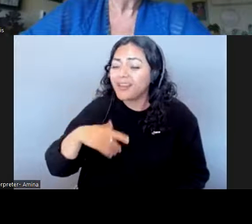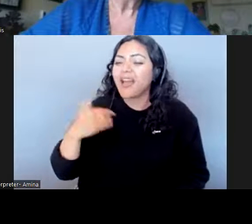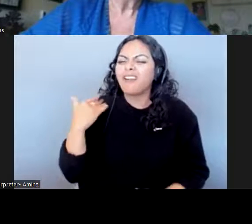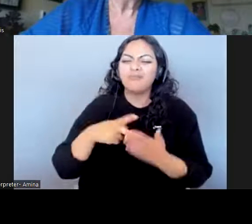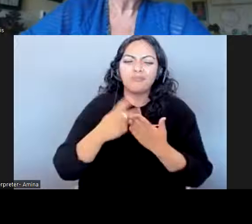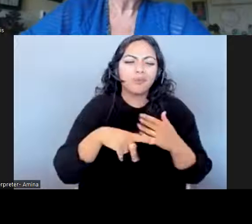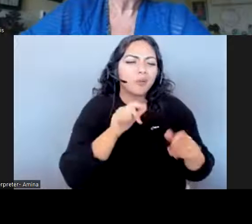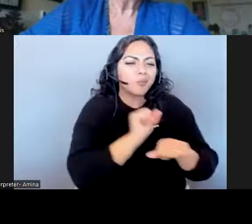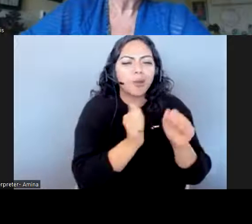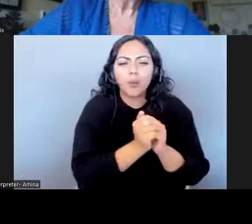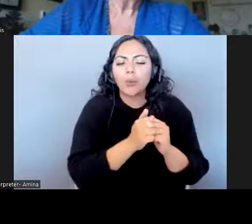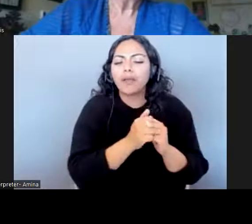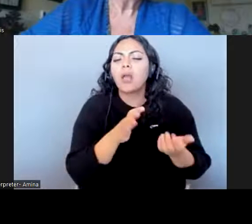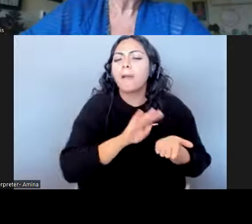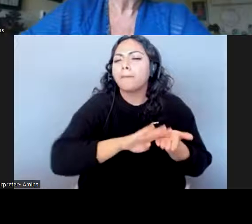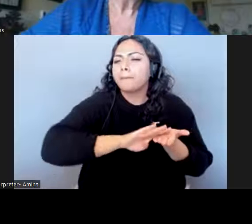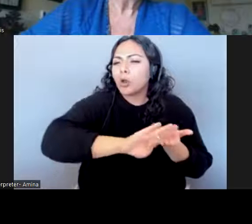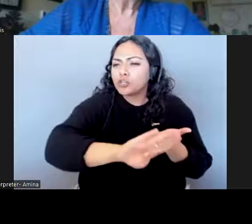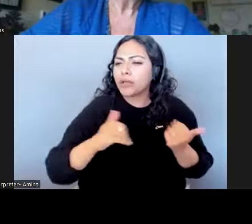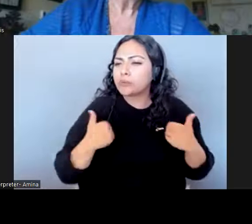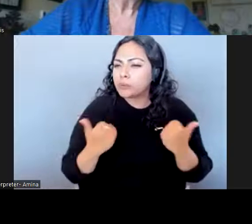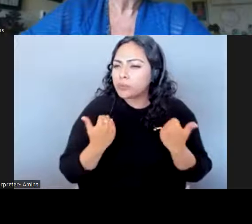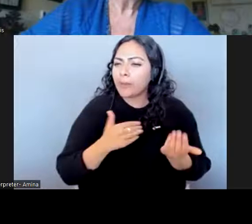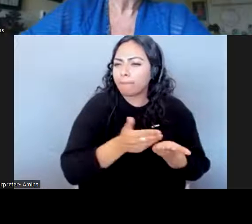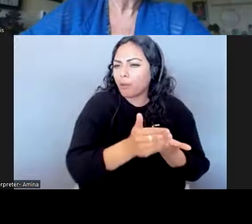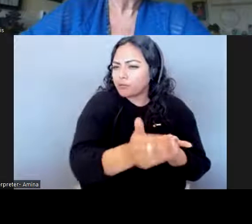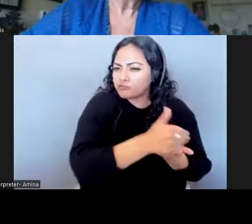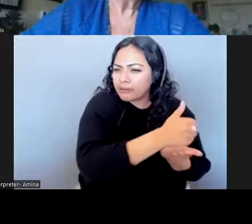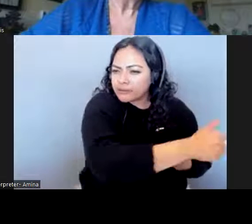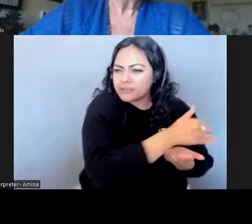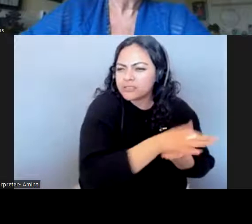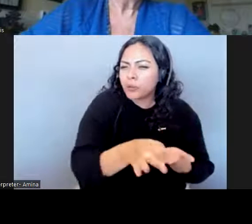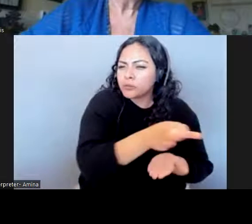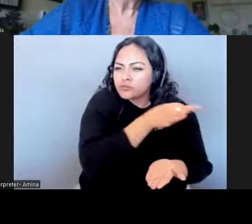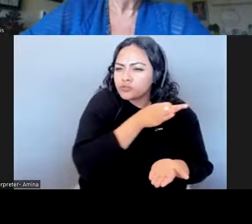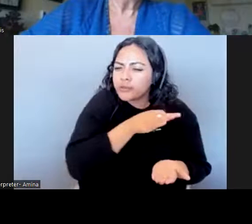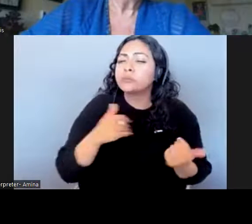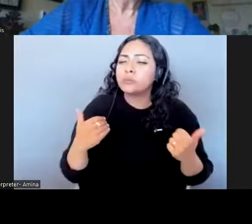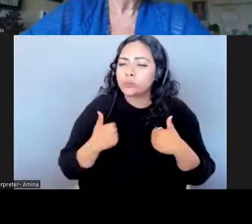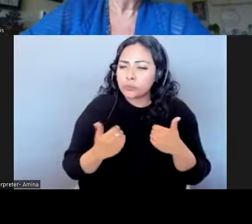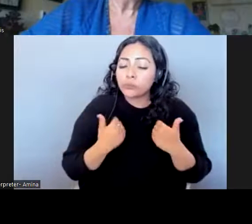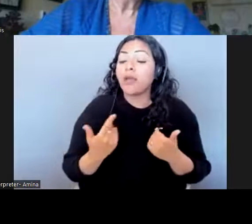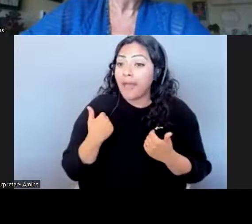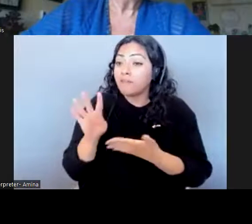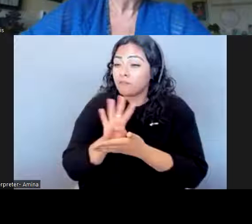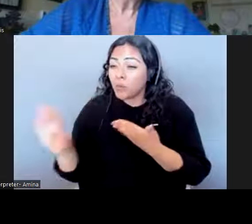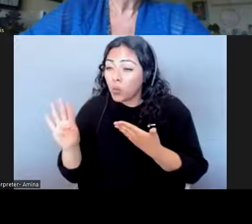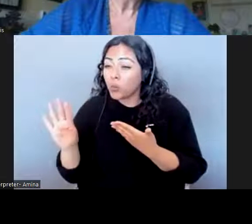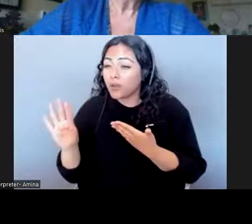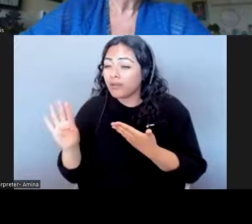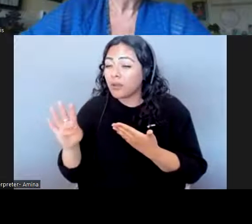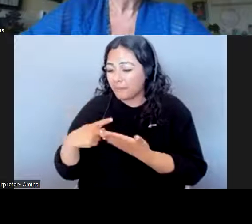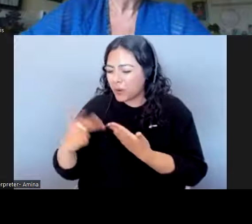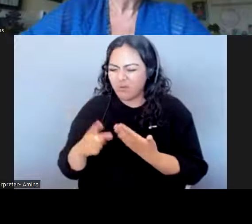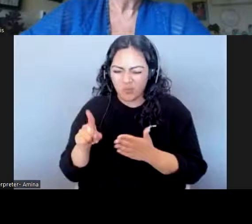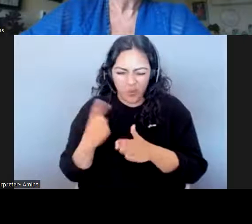marginalized youth. And so last summer we had a 4-week program where once a week, once or twice a week, I can't